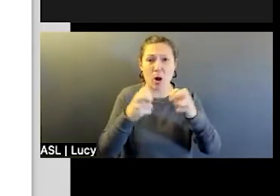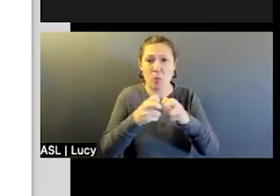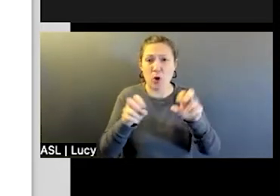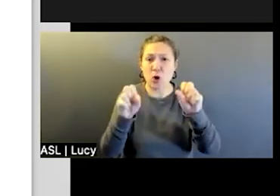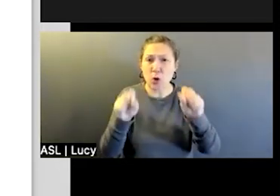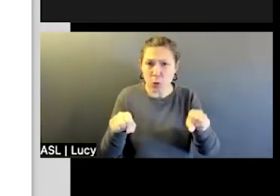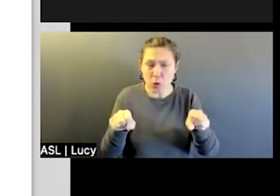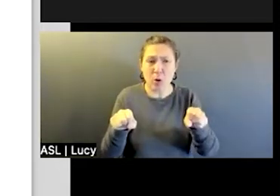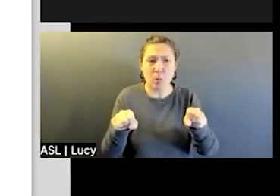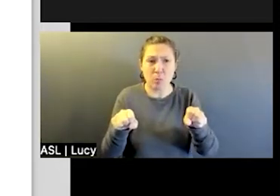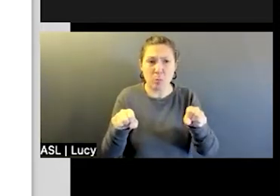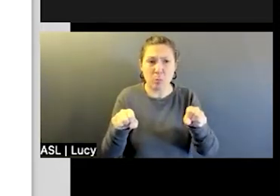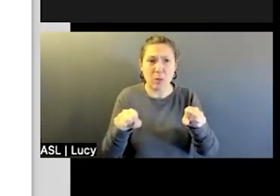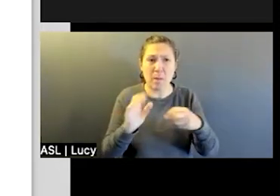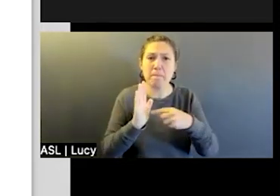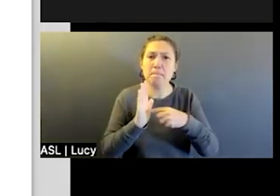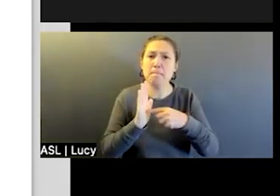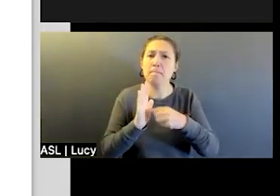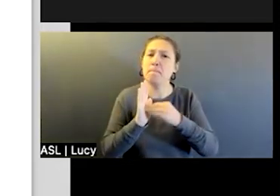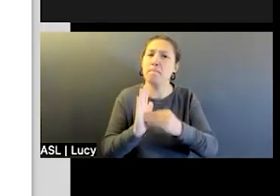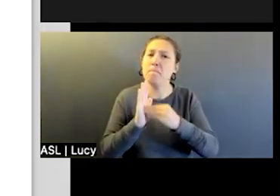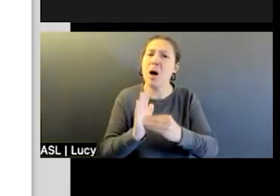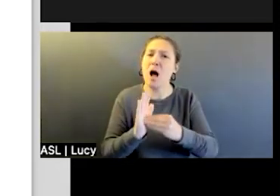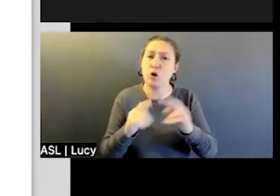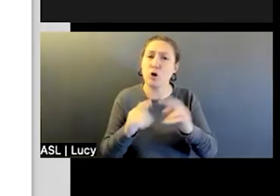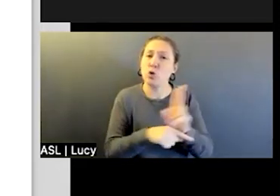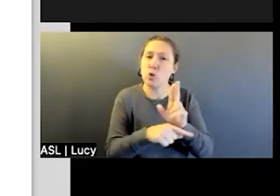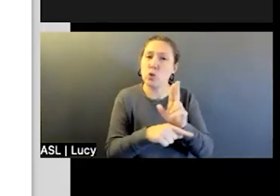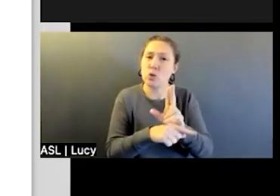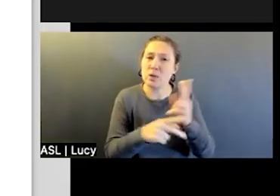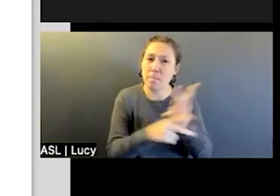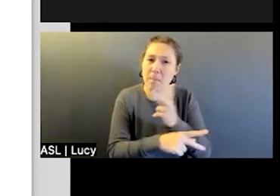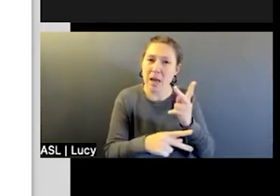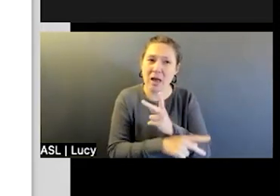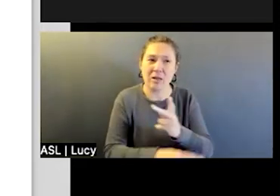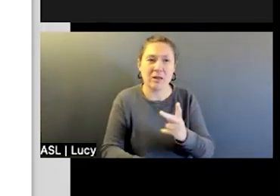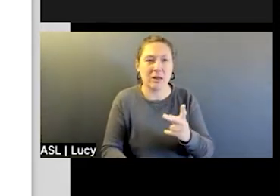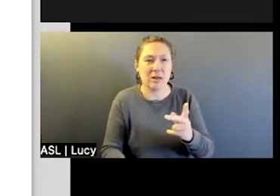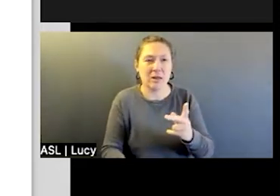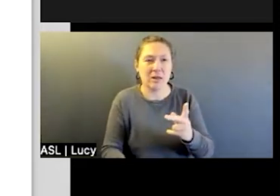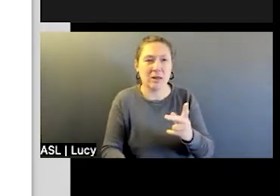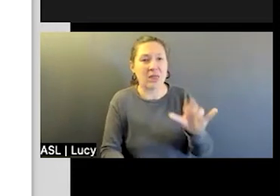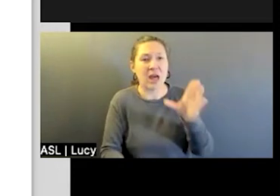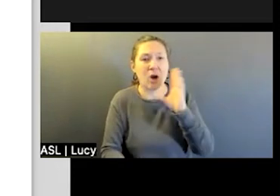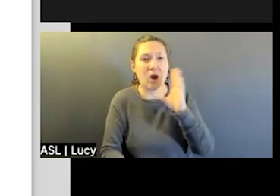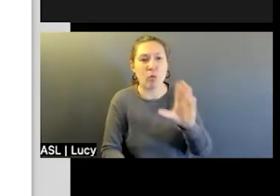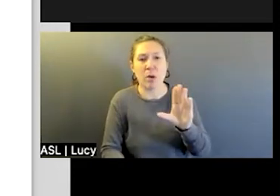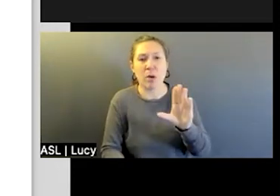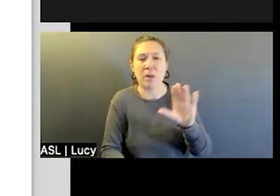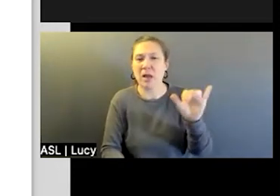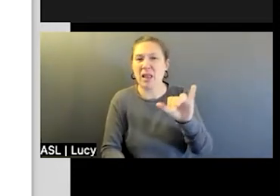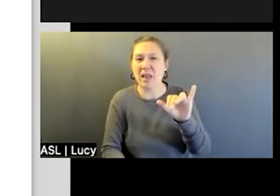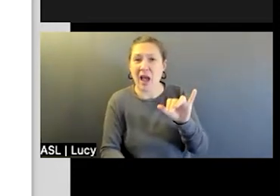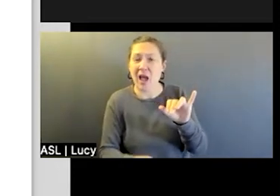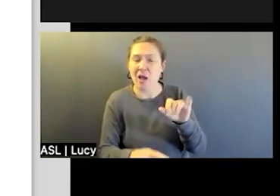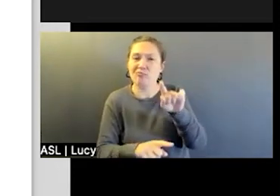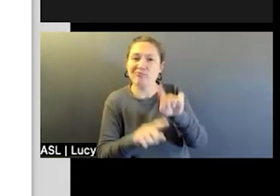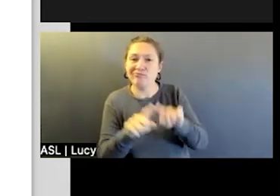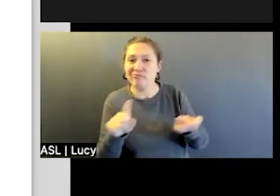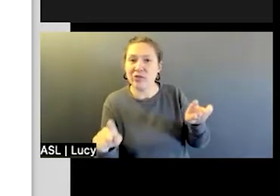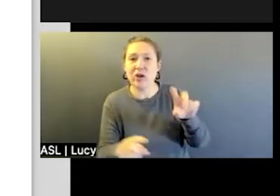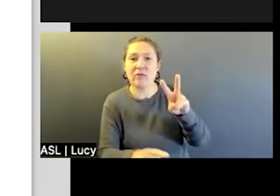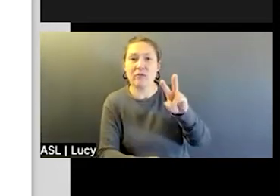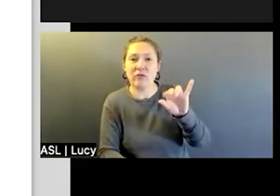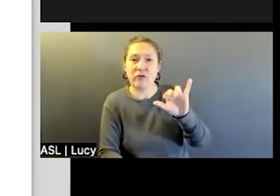be modeled in a mathematical form as a variant of a classical problem that was